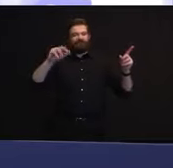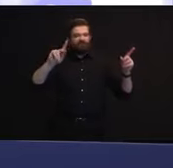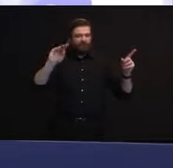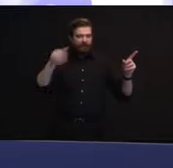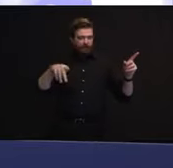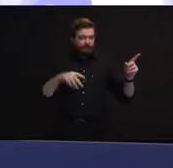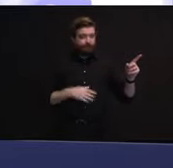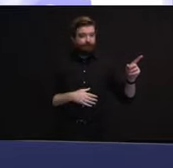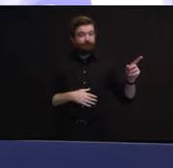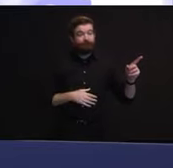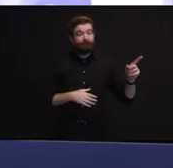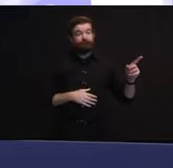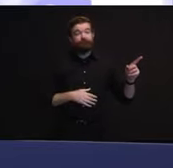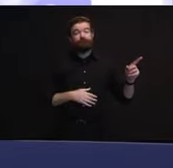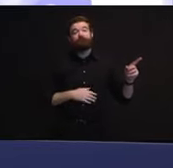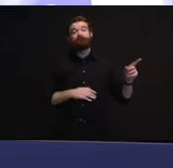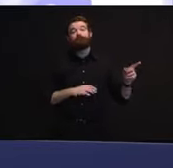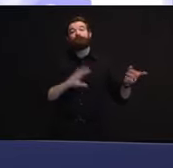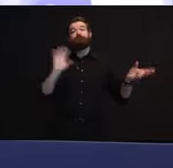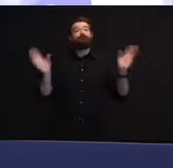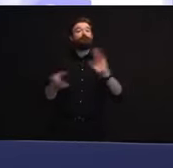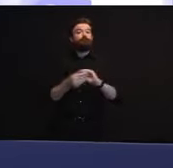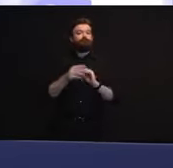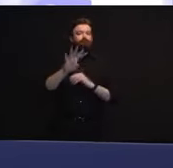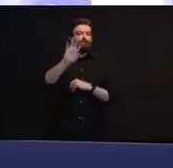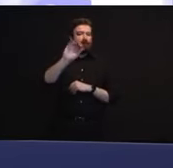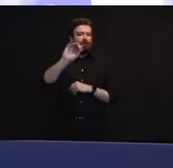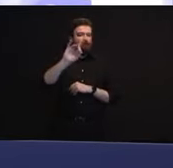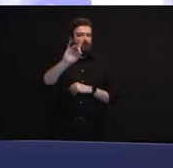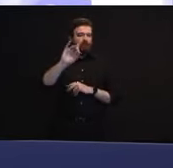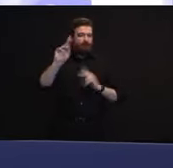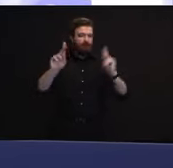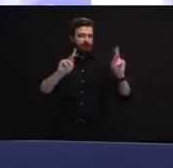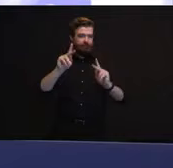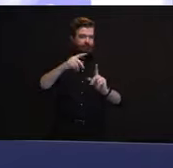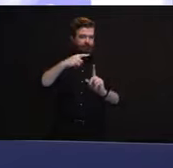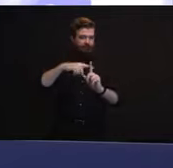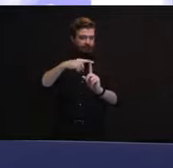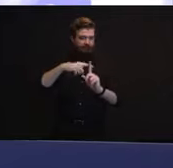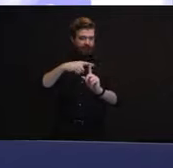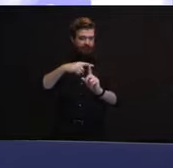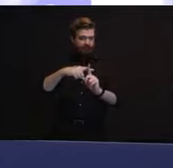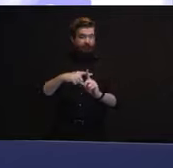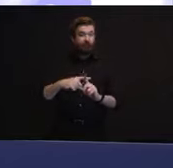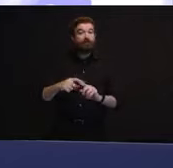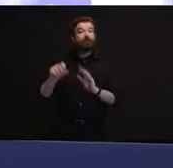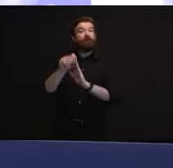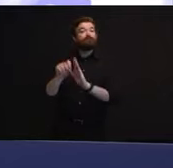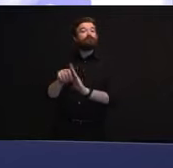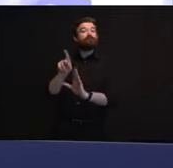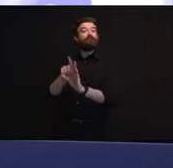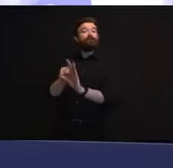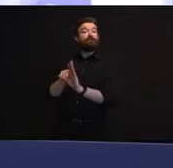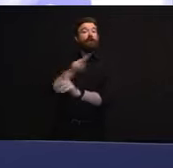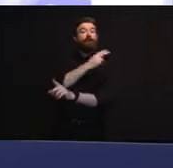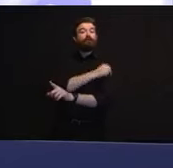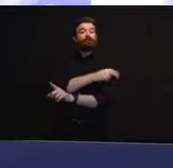cases among residents across these facilities. And at our state psychiatric hospitals, the numbers have remained the